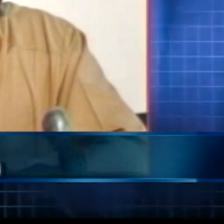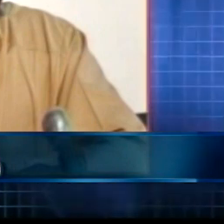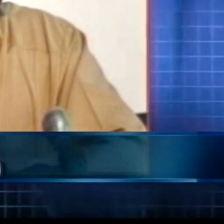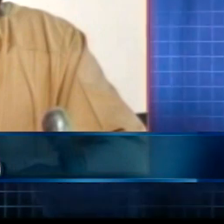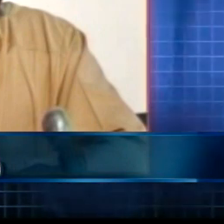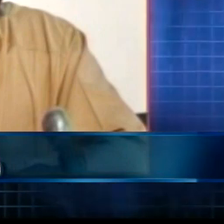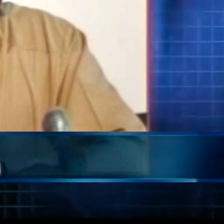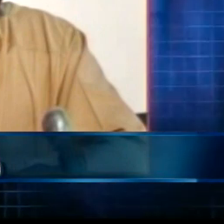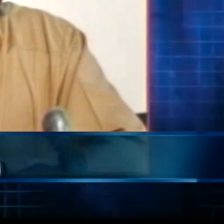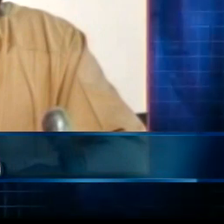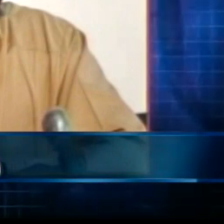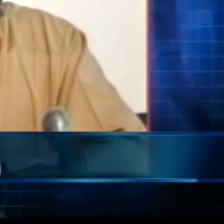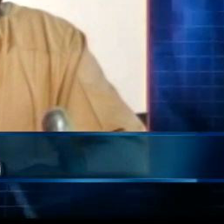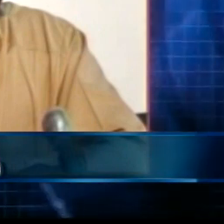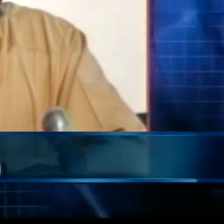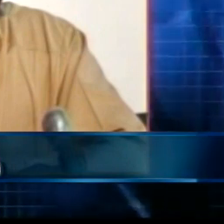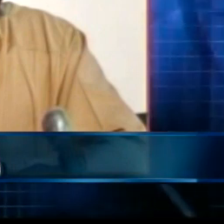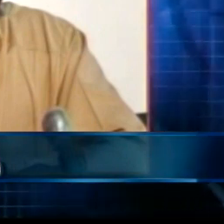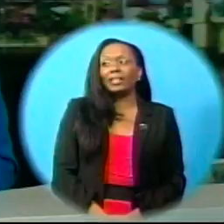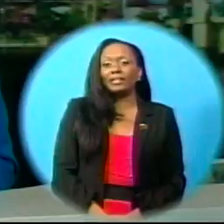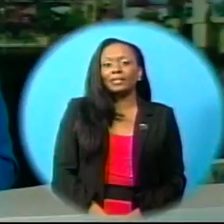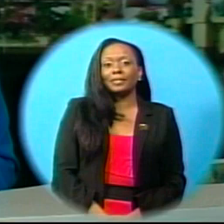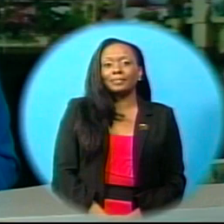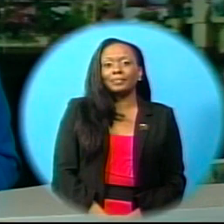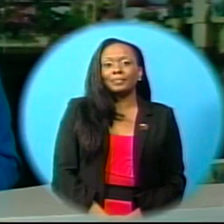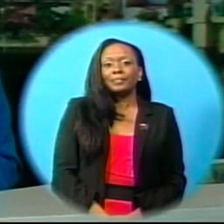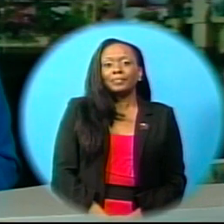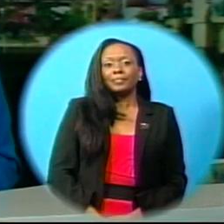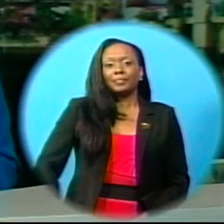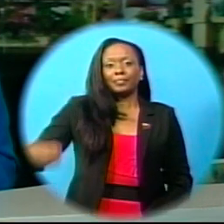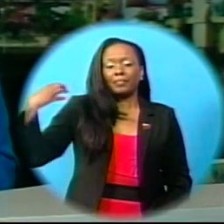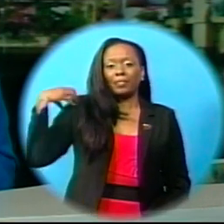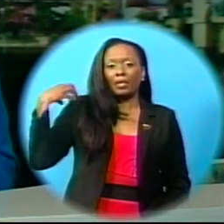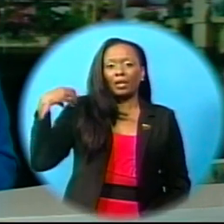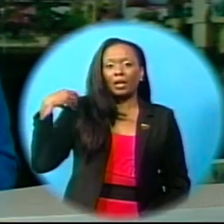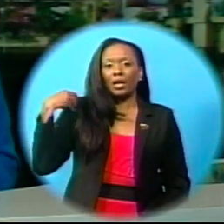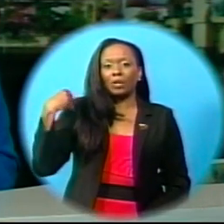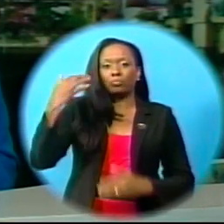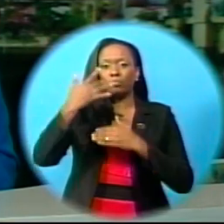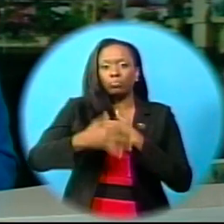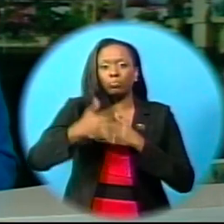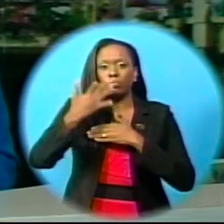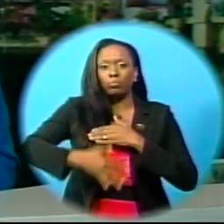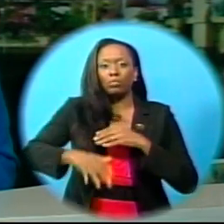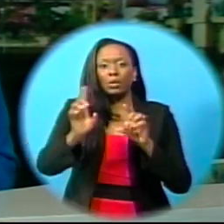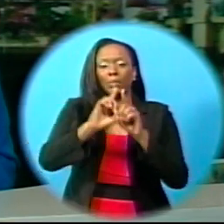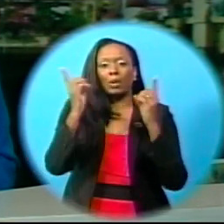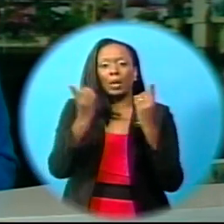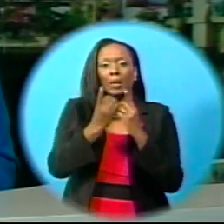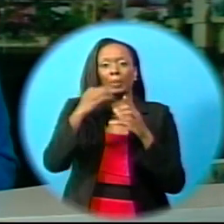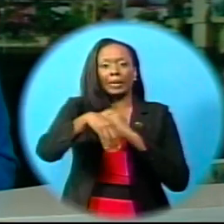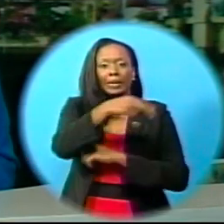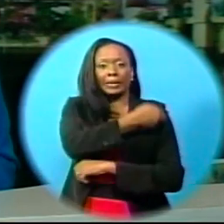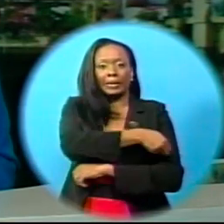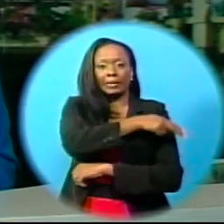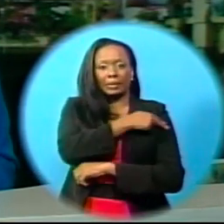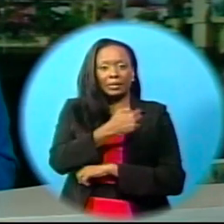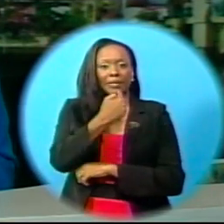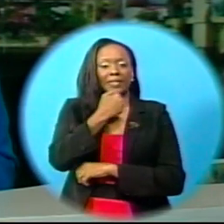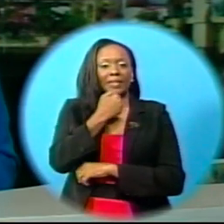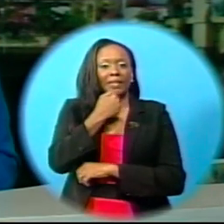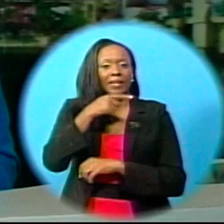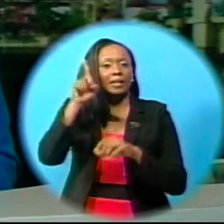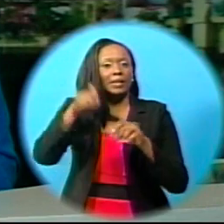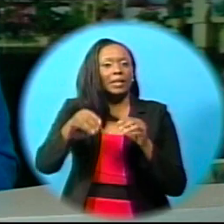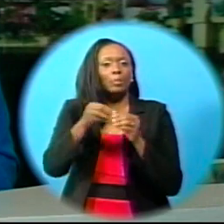of the community of our police. Head of the Hematology Department at the Queen Elizabeth Hospital, Dr. Teresa